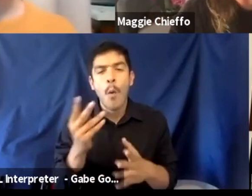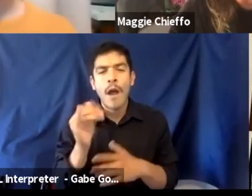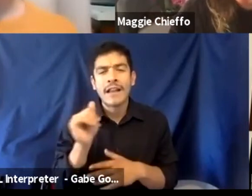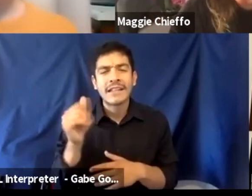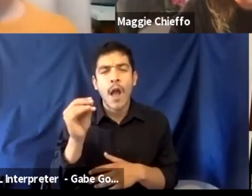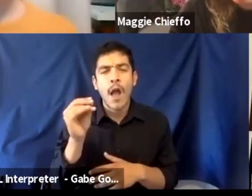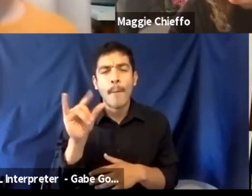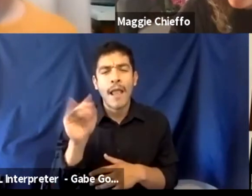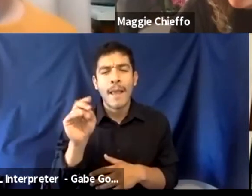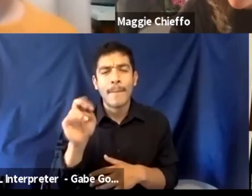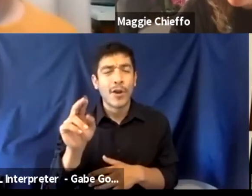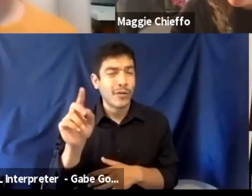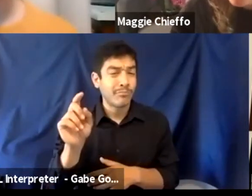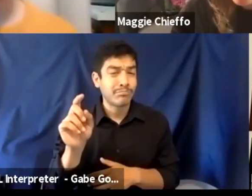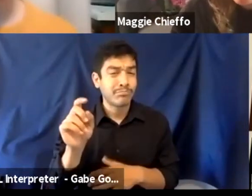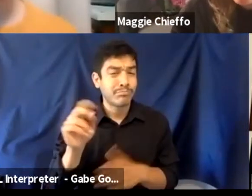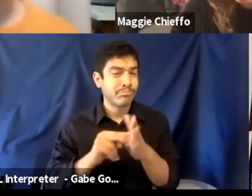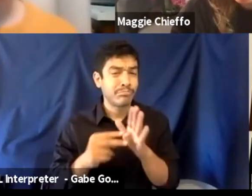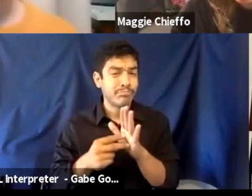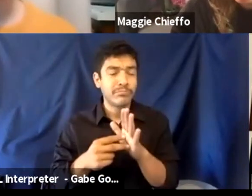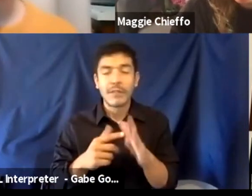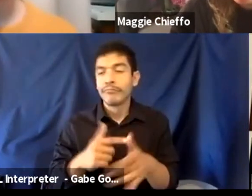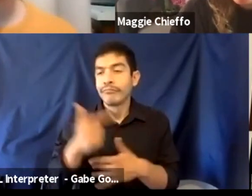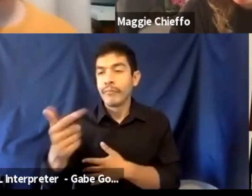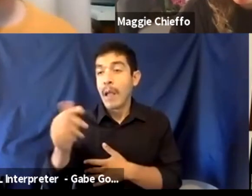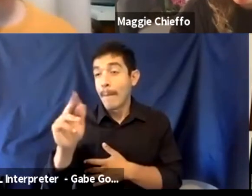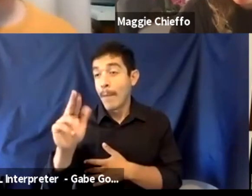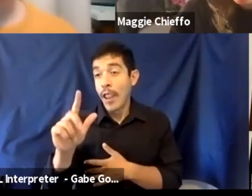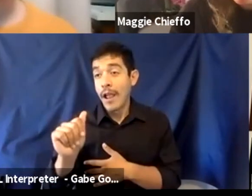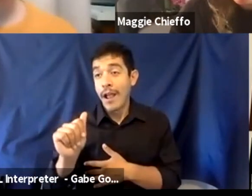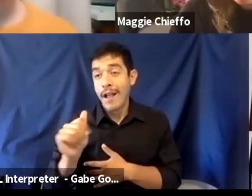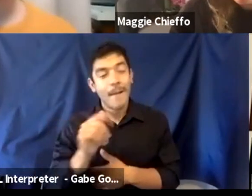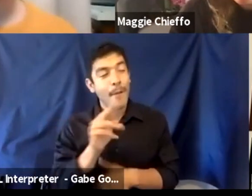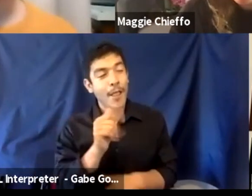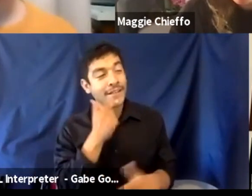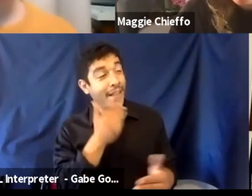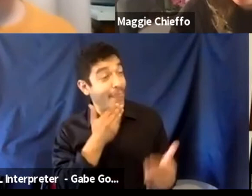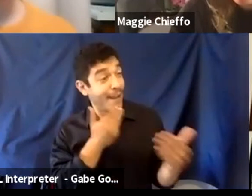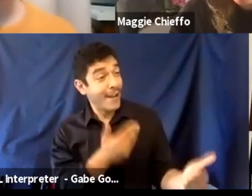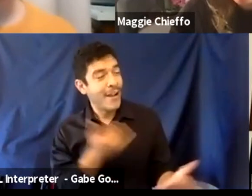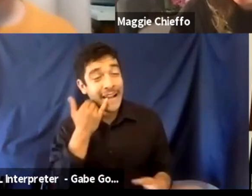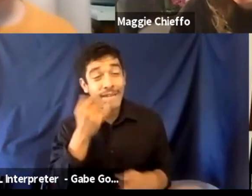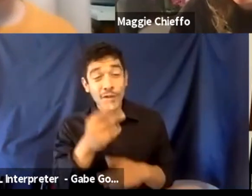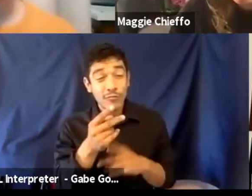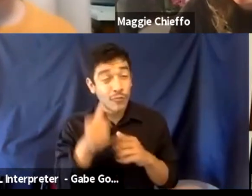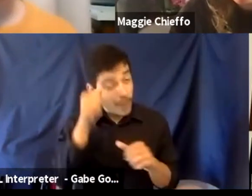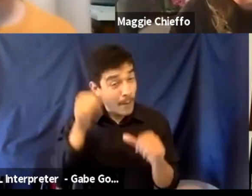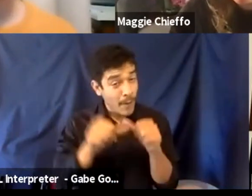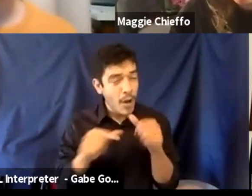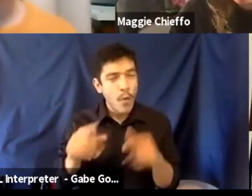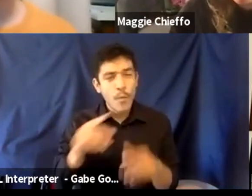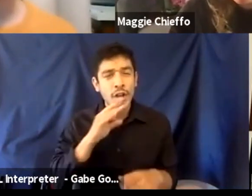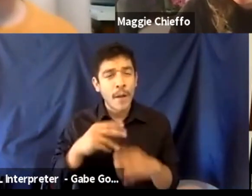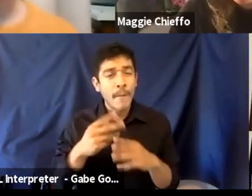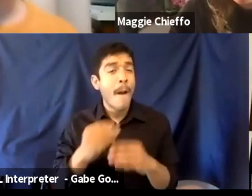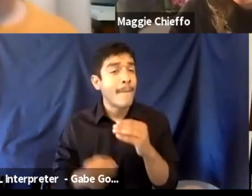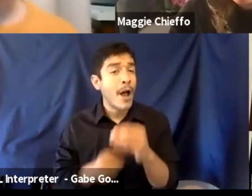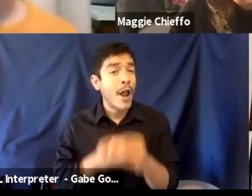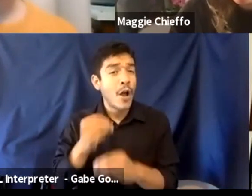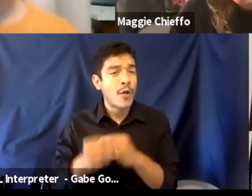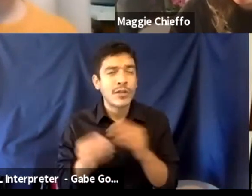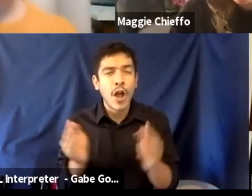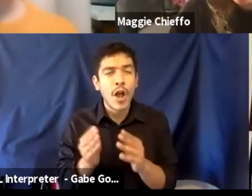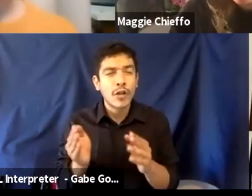that over to Paula. Thank you. So if you recall, we talked about molecules, which are like these tiny